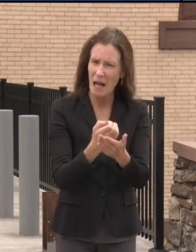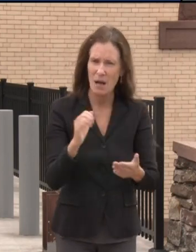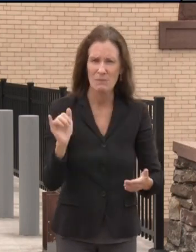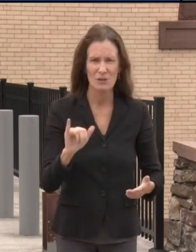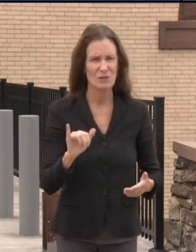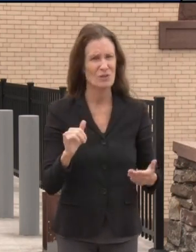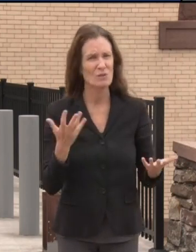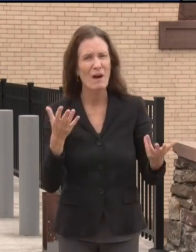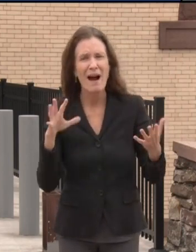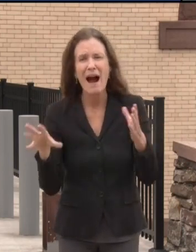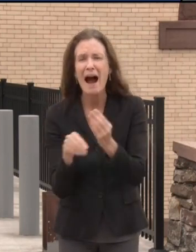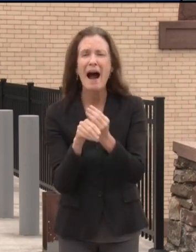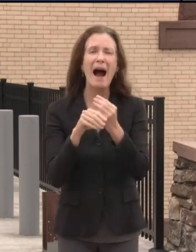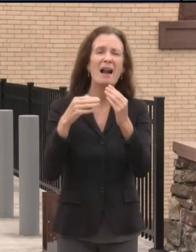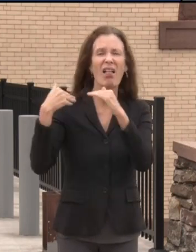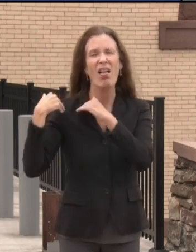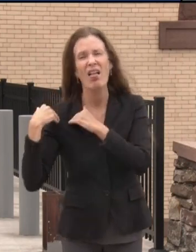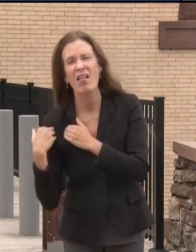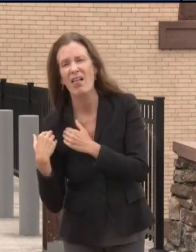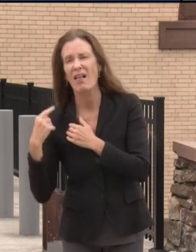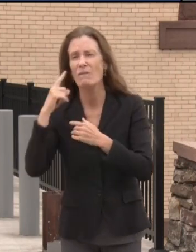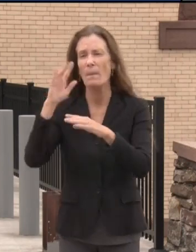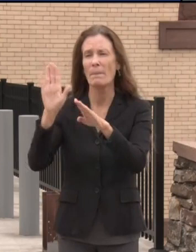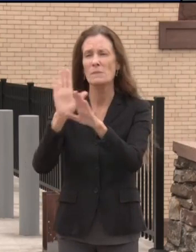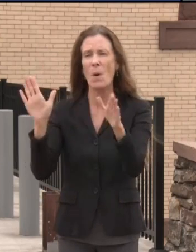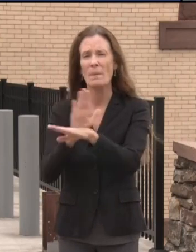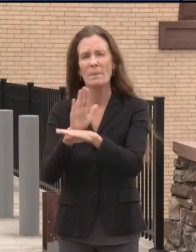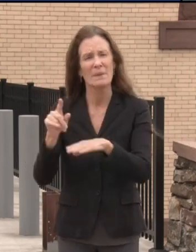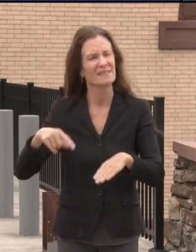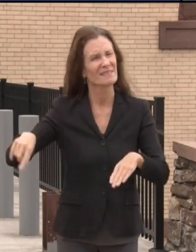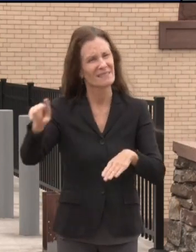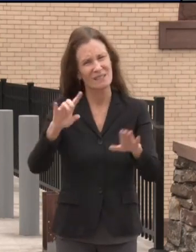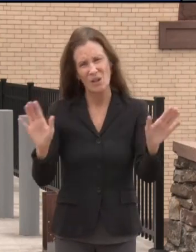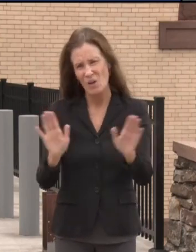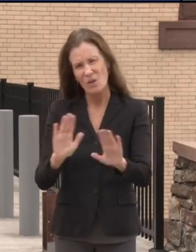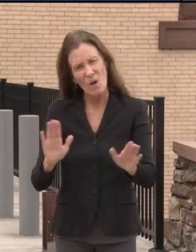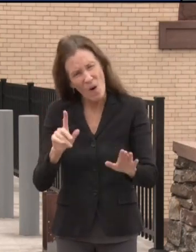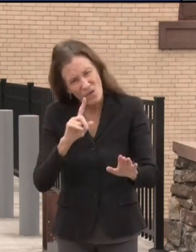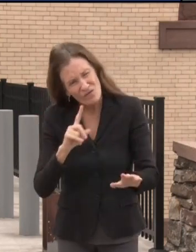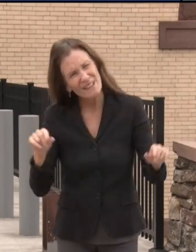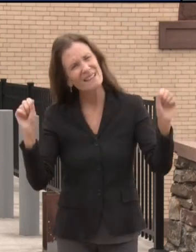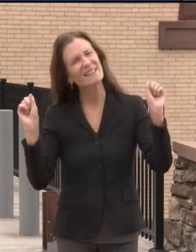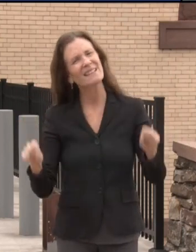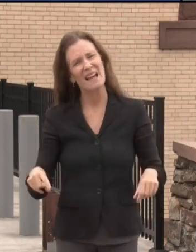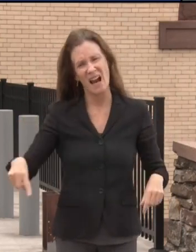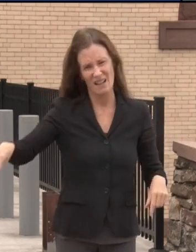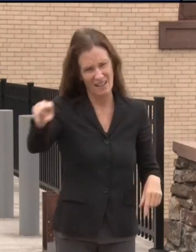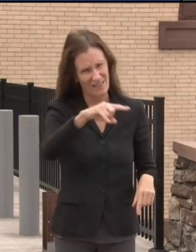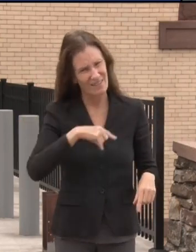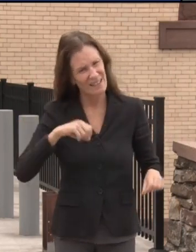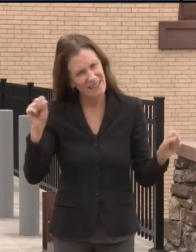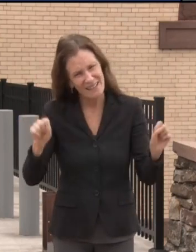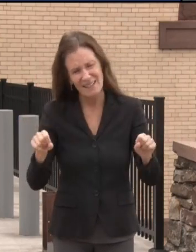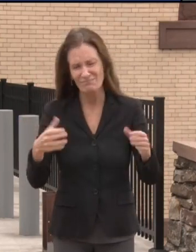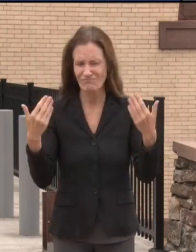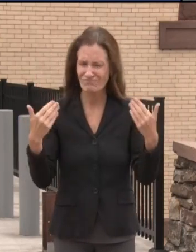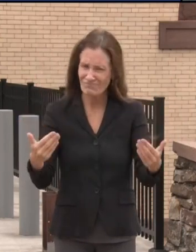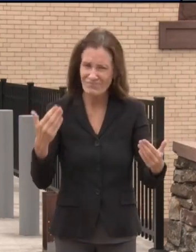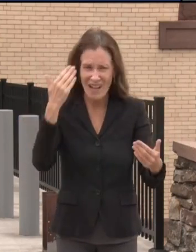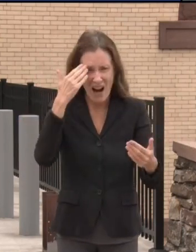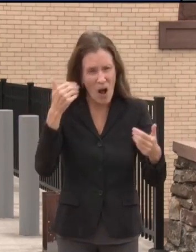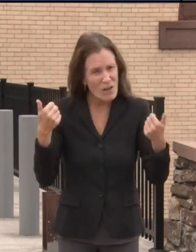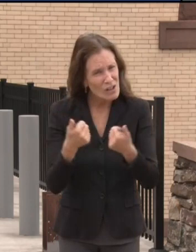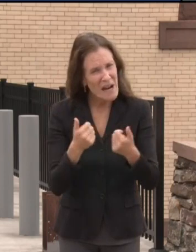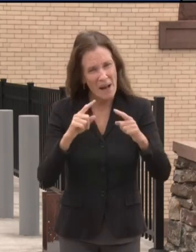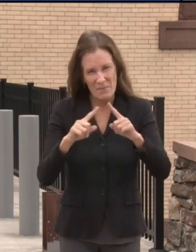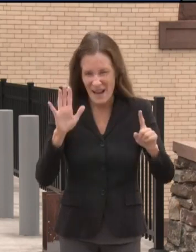businesses. We can do this. We can rise to the challenge and together build a more fair and sustainable economy for us and